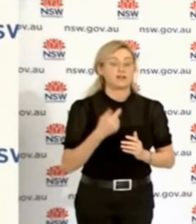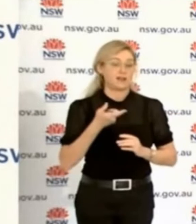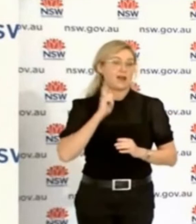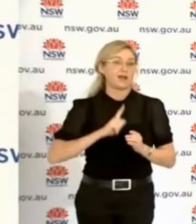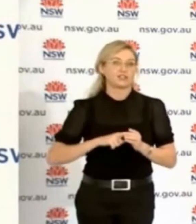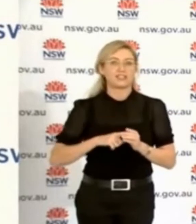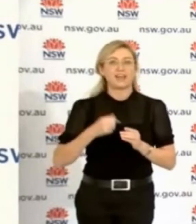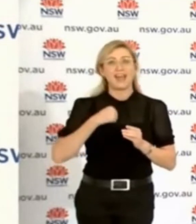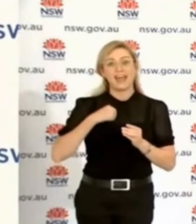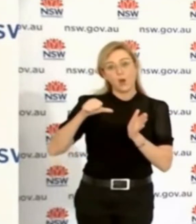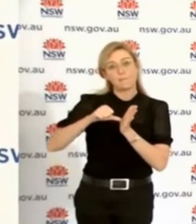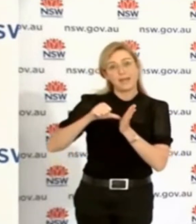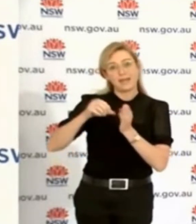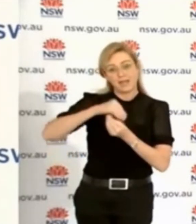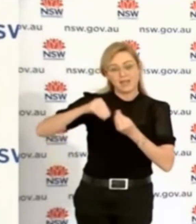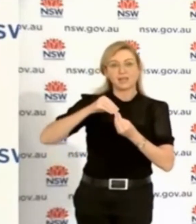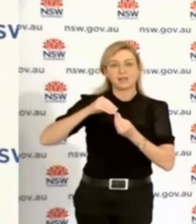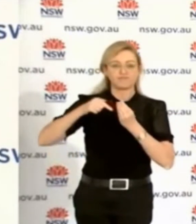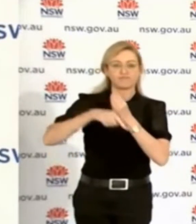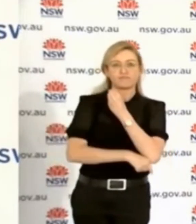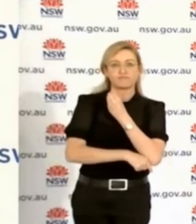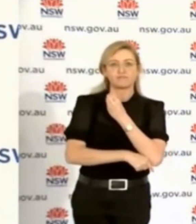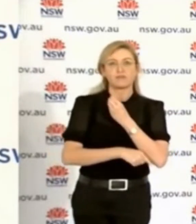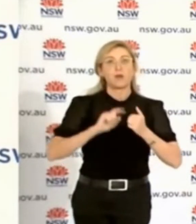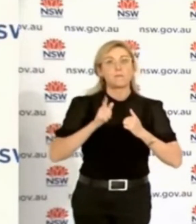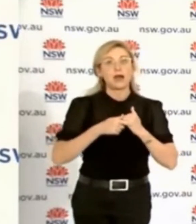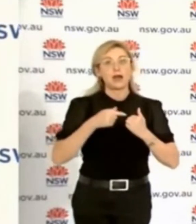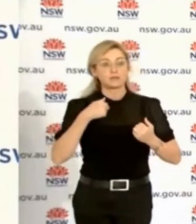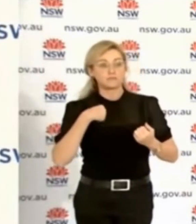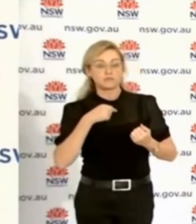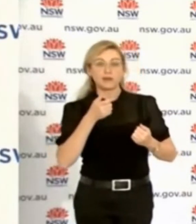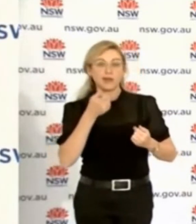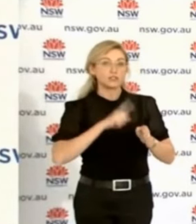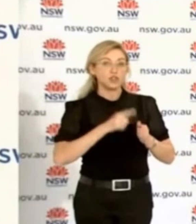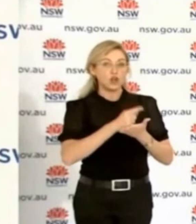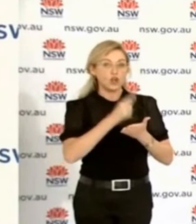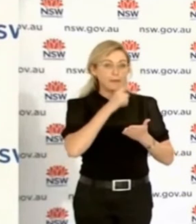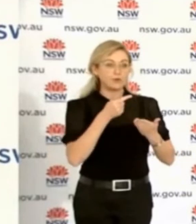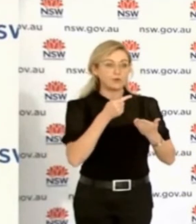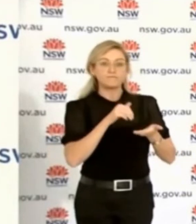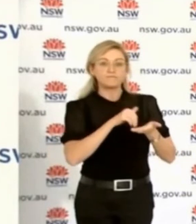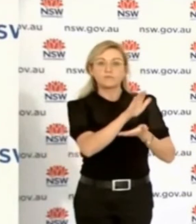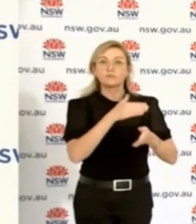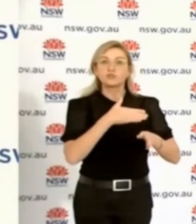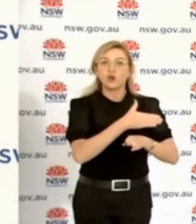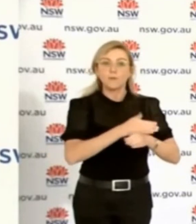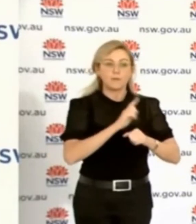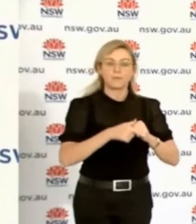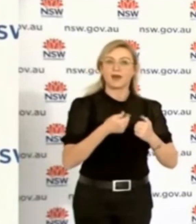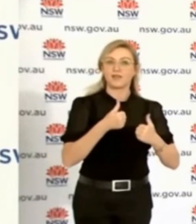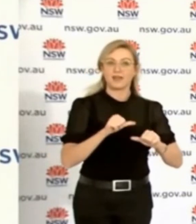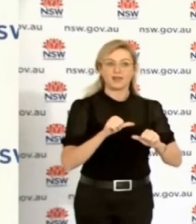time. Many people lost work. But we recovered every single job. We came out of last year stronger than